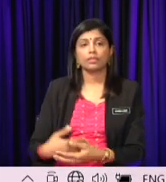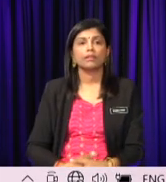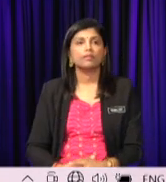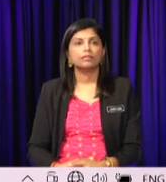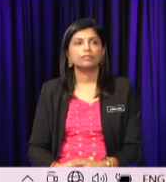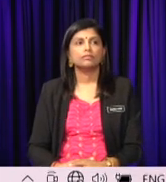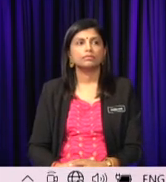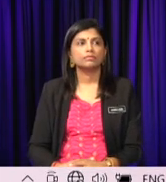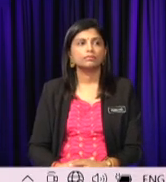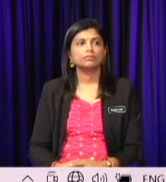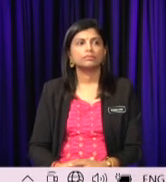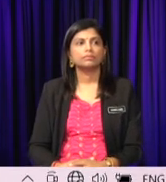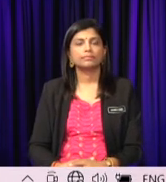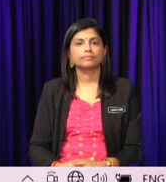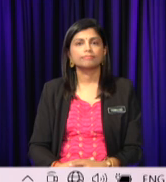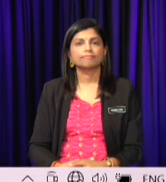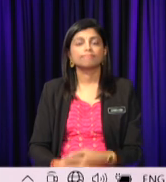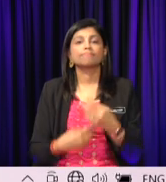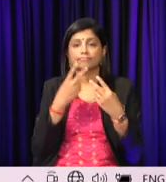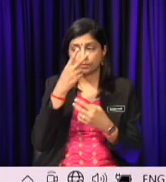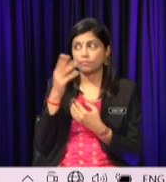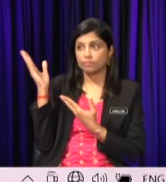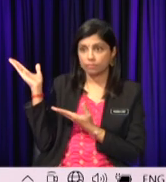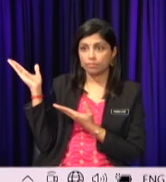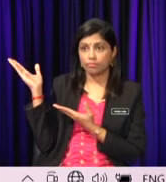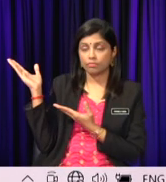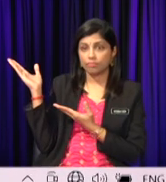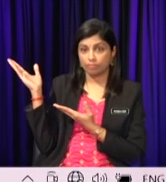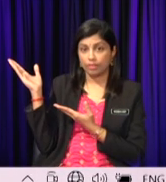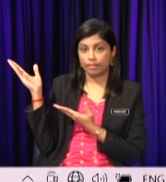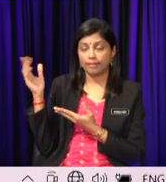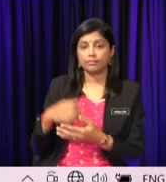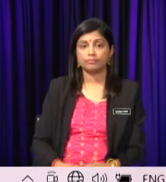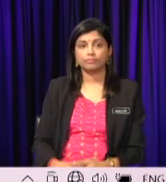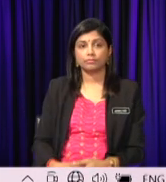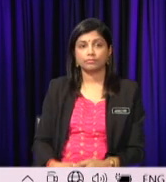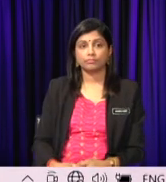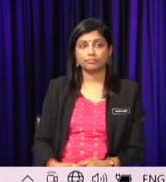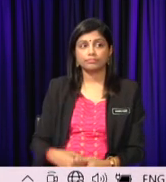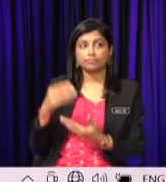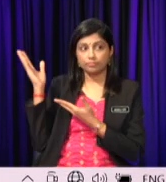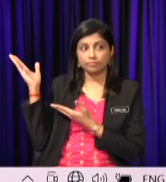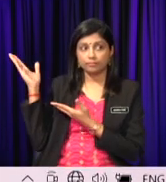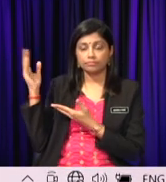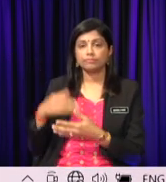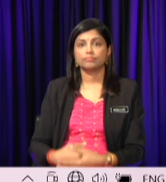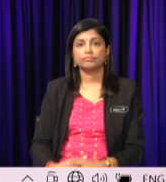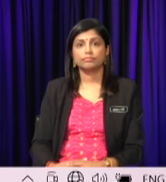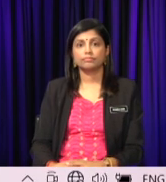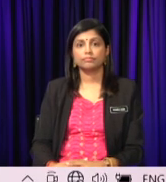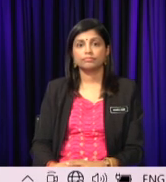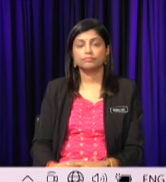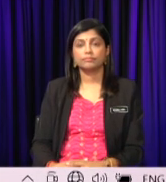you guys at home can see. I don't really need to go through all the examples here. And if you want to